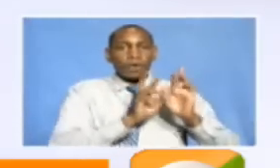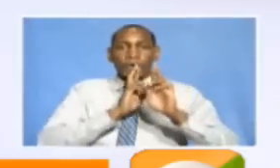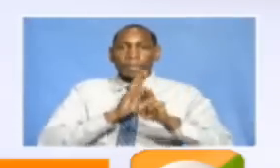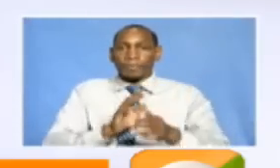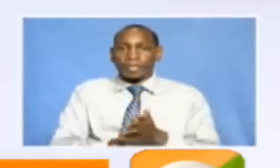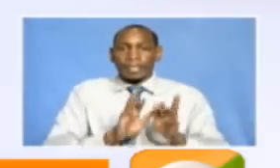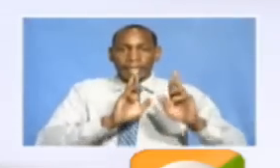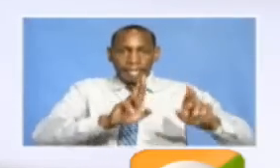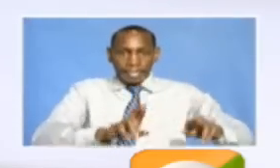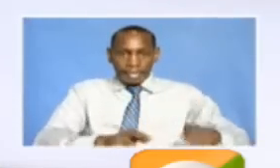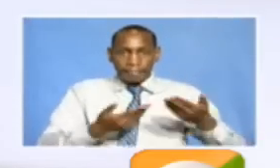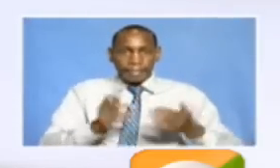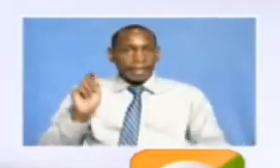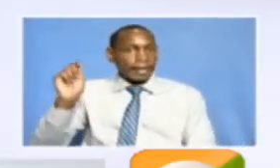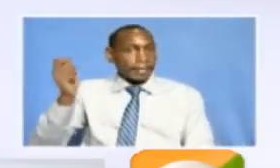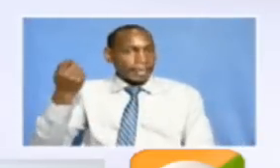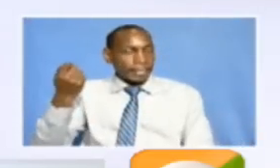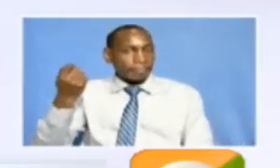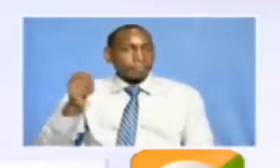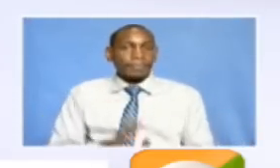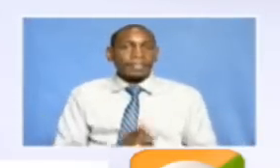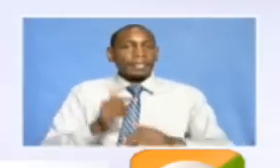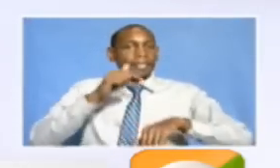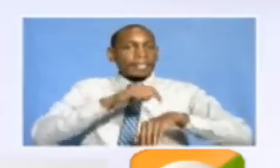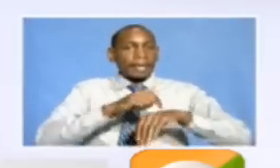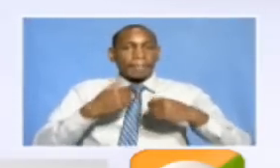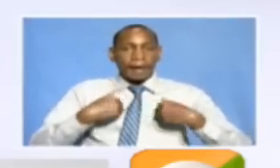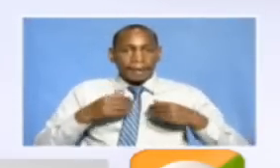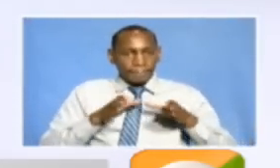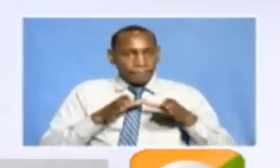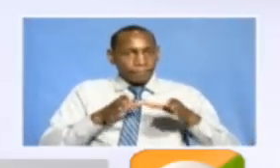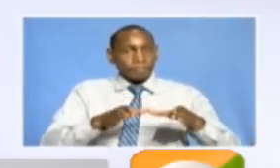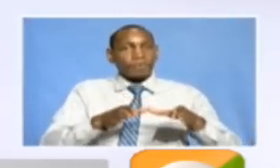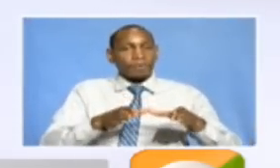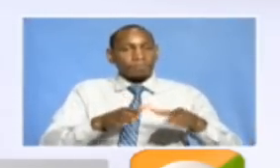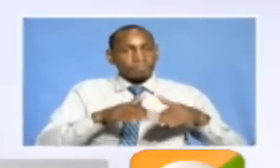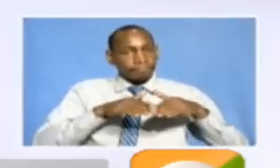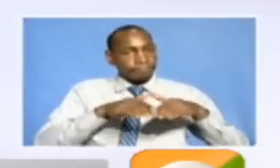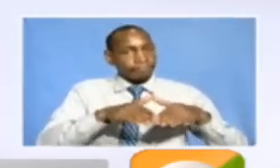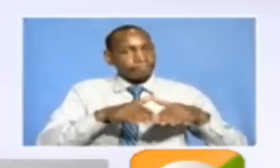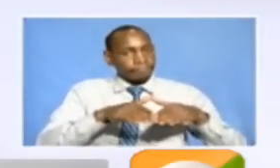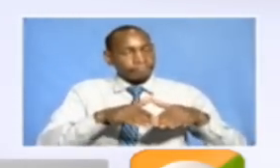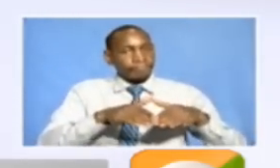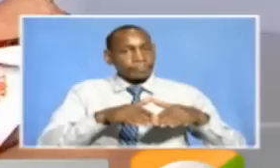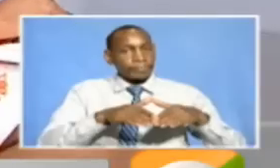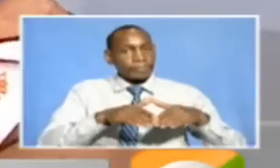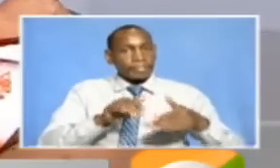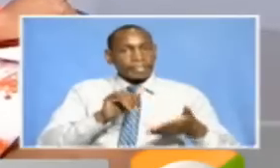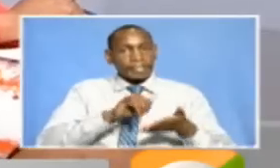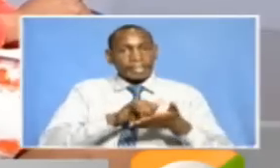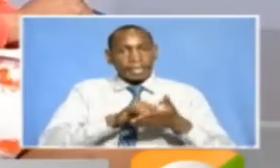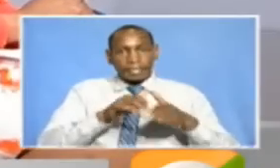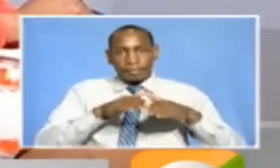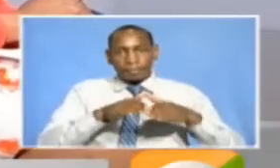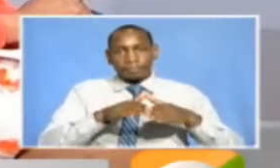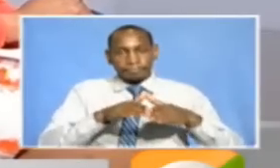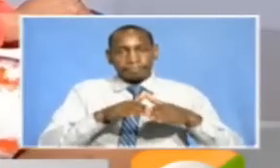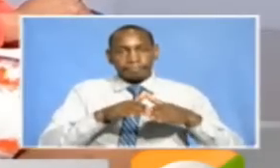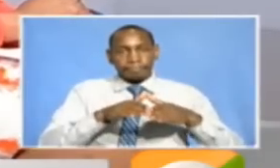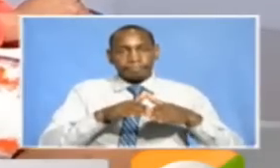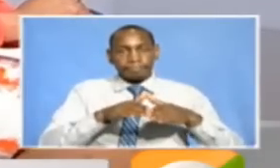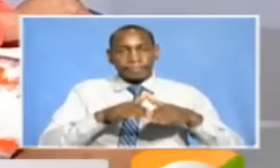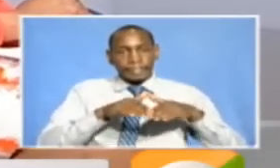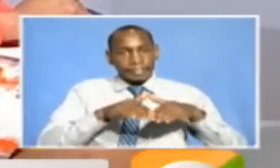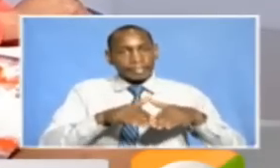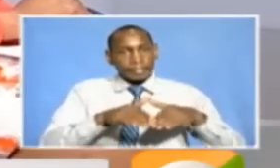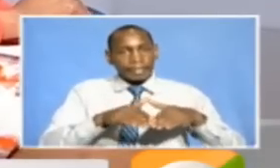in Kenya is when there is forceful penetration, and that penetration refers to the vagina, right? You know,